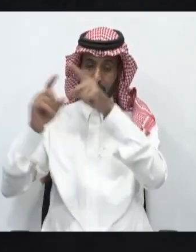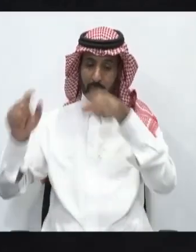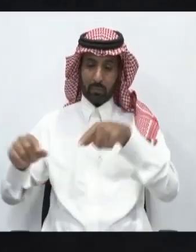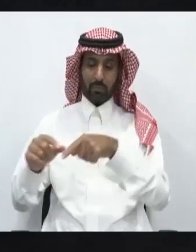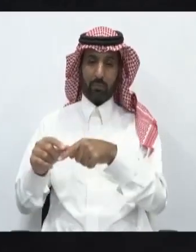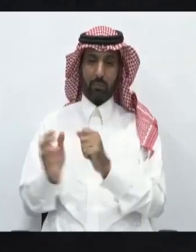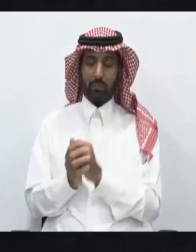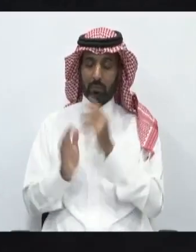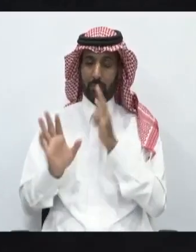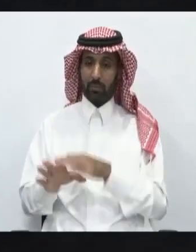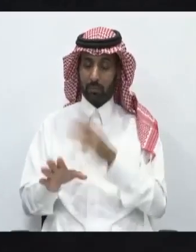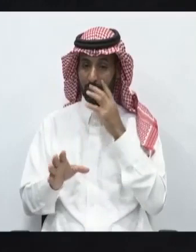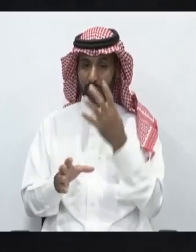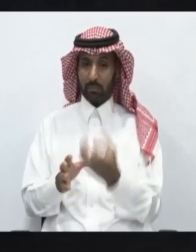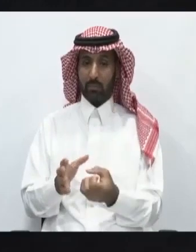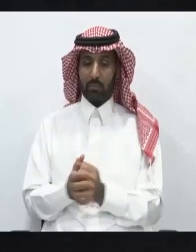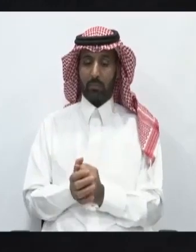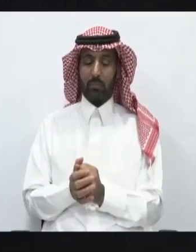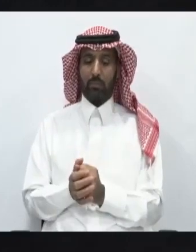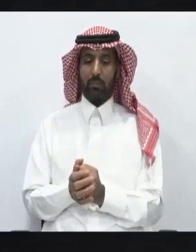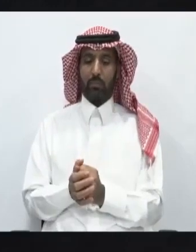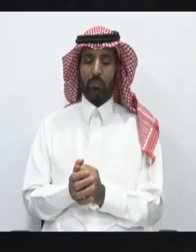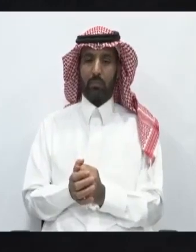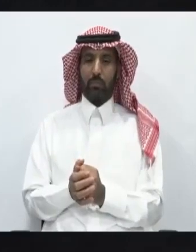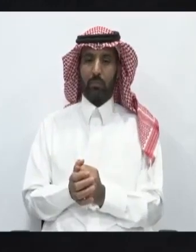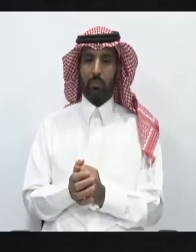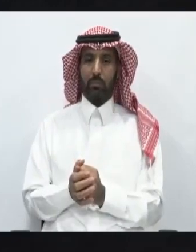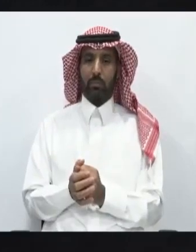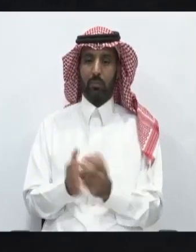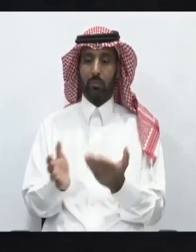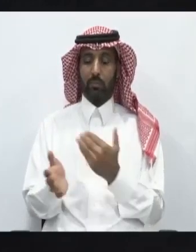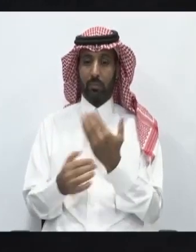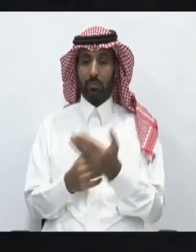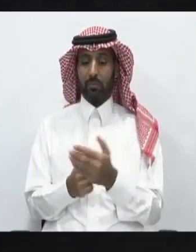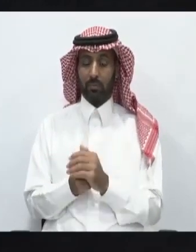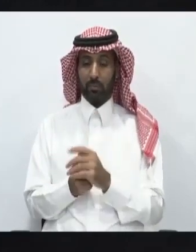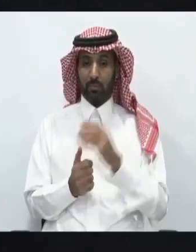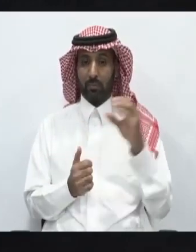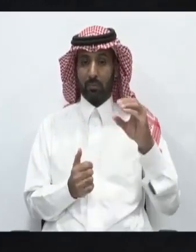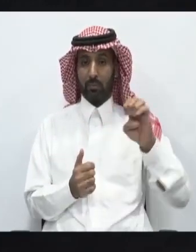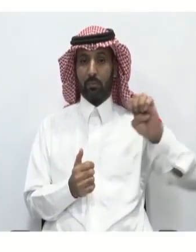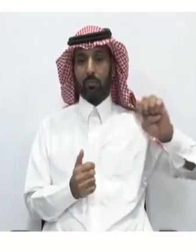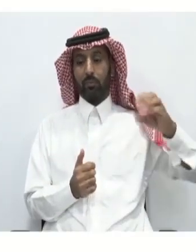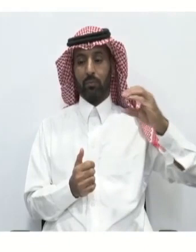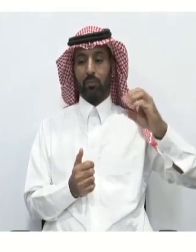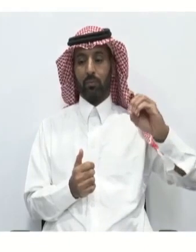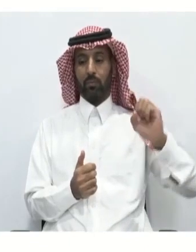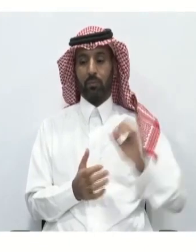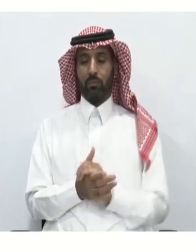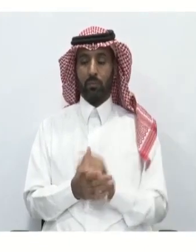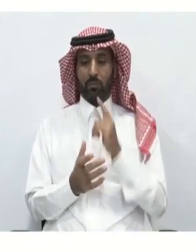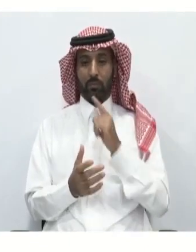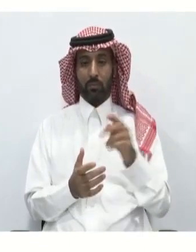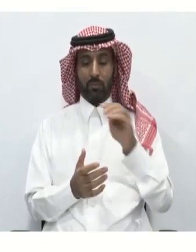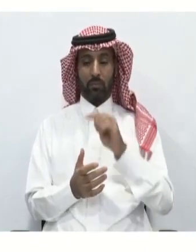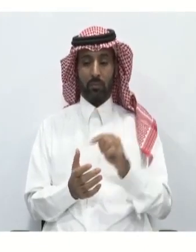how to spend vacation using tents. It's also regarding the eco-tourism. So let's answer